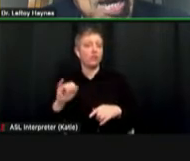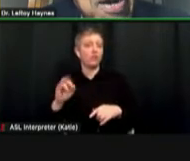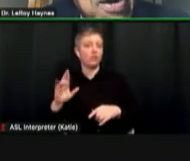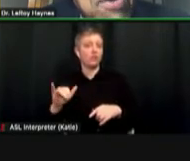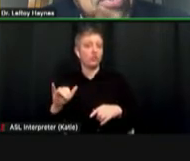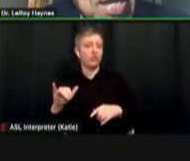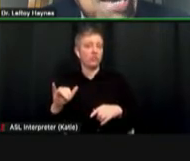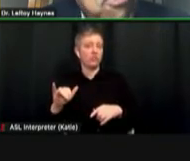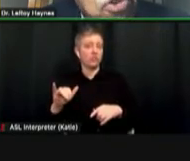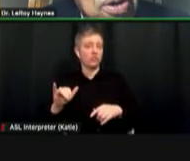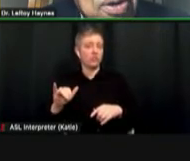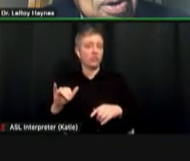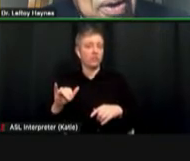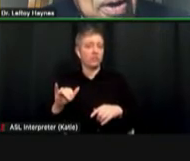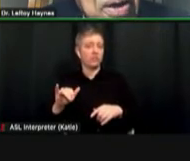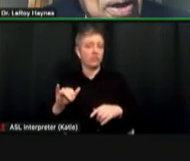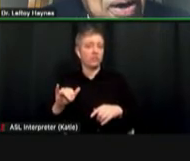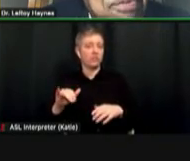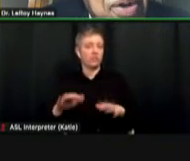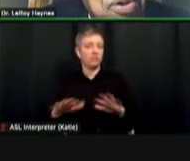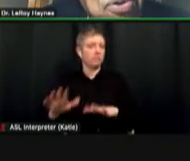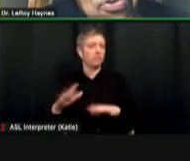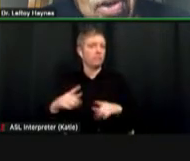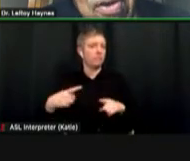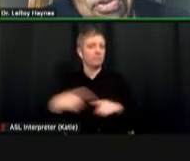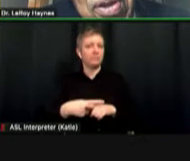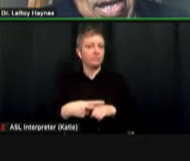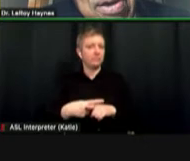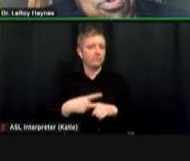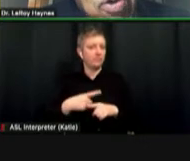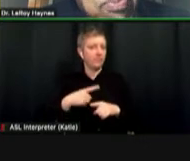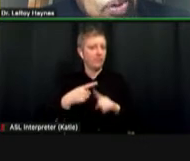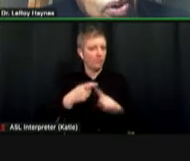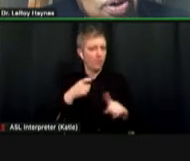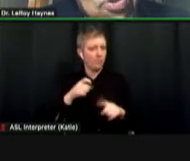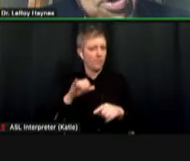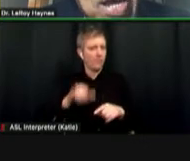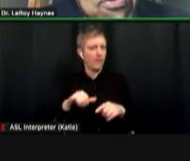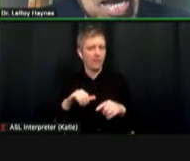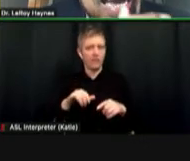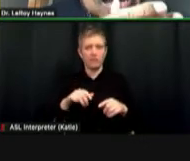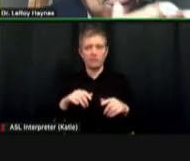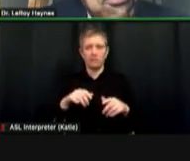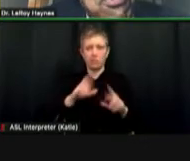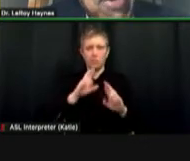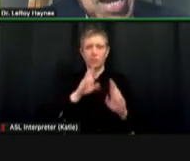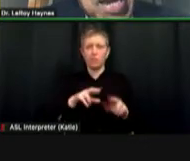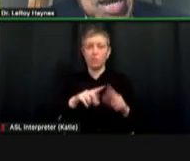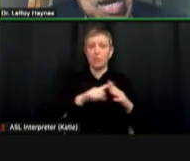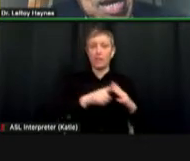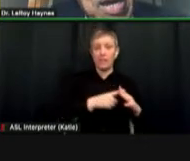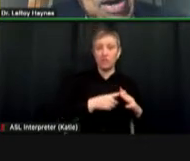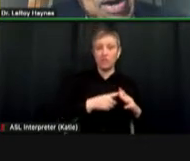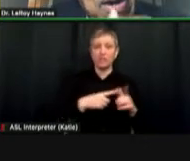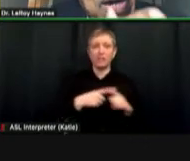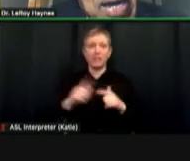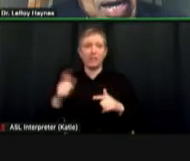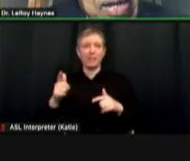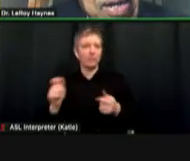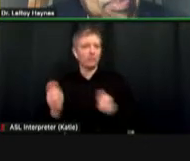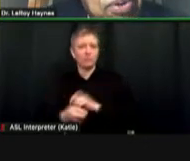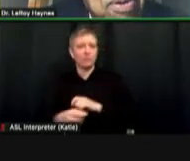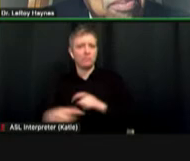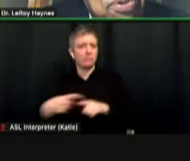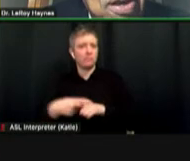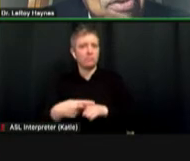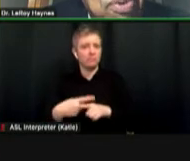totally contradiction of those incident reports. So there's a history in